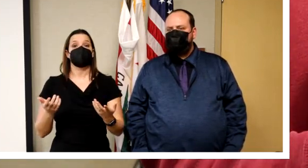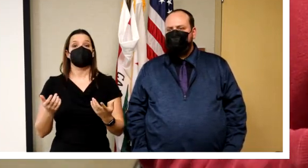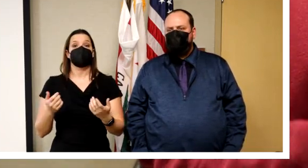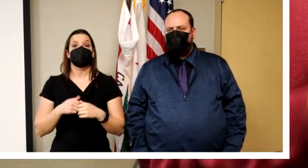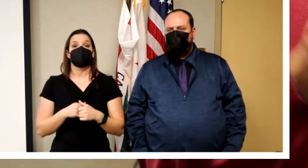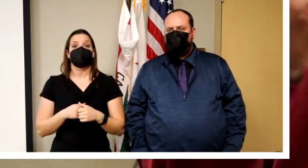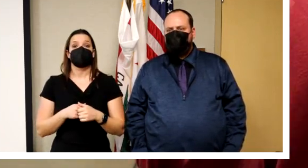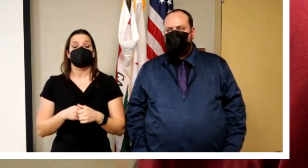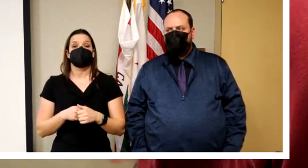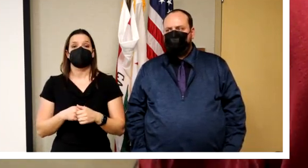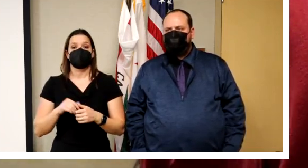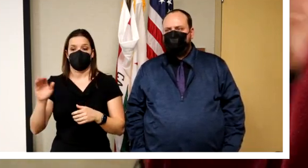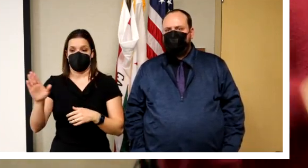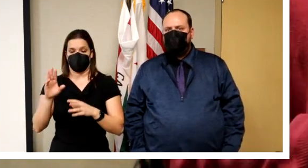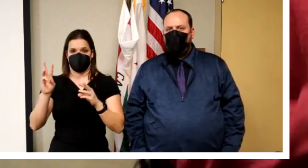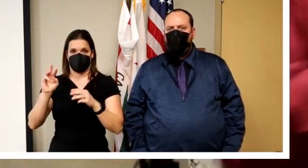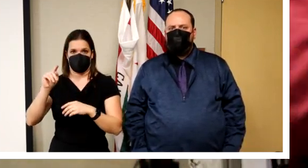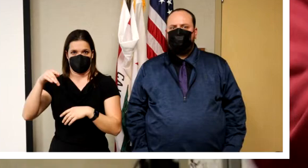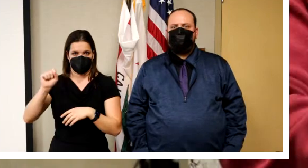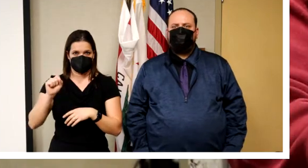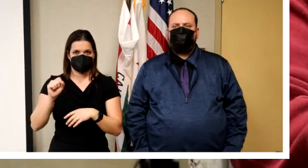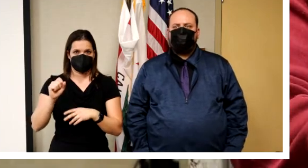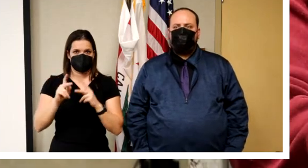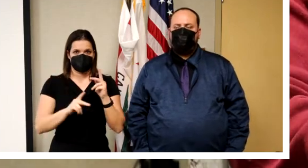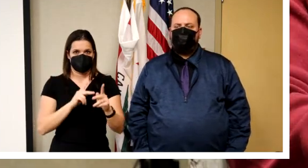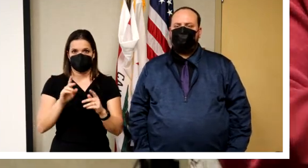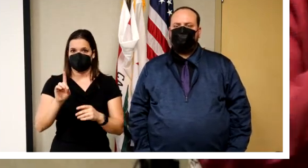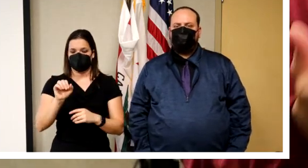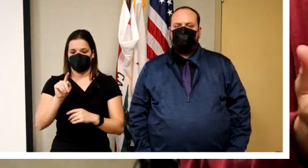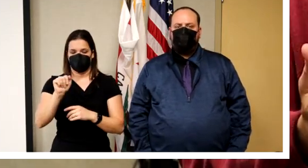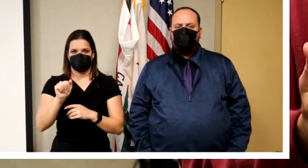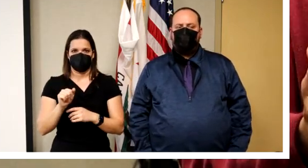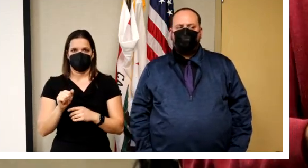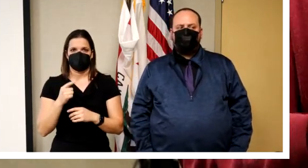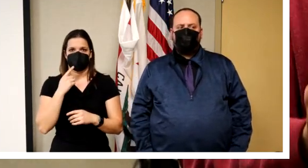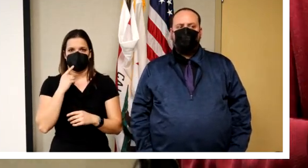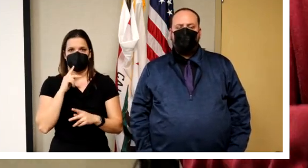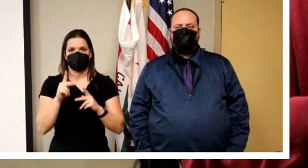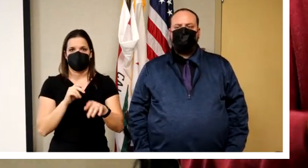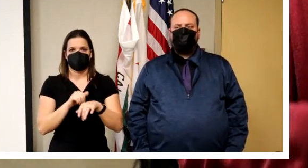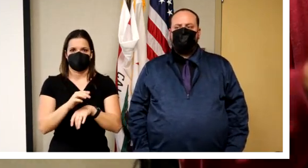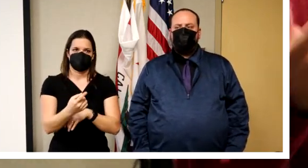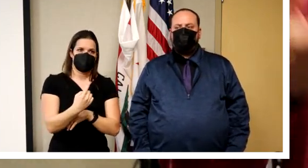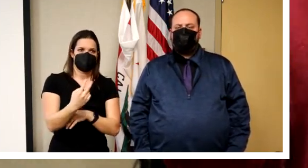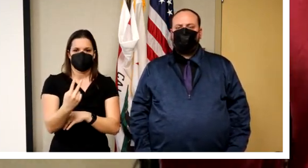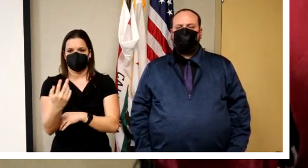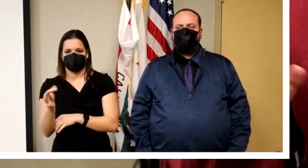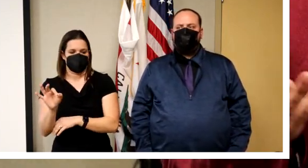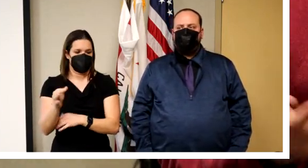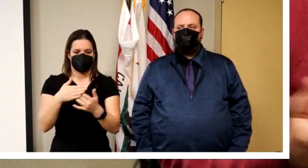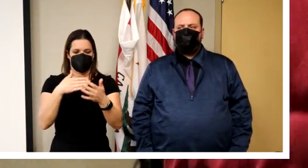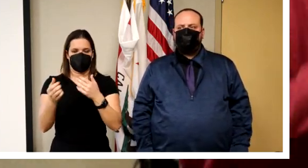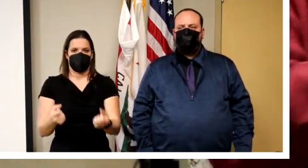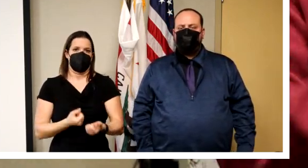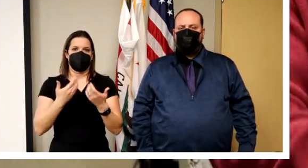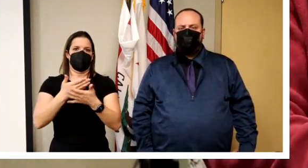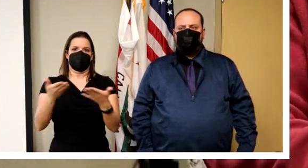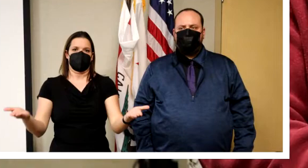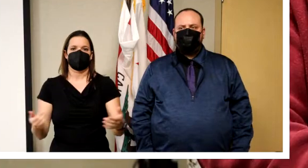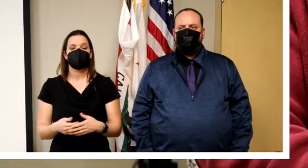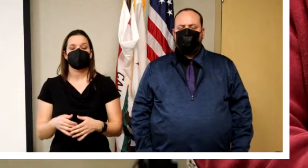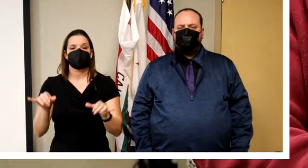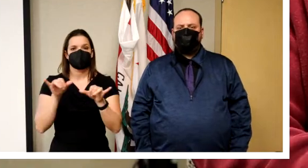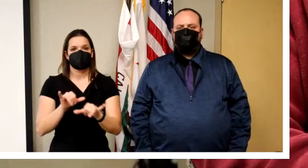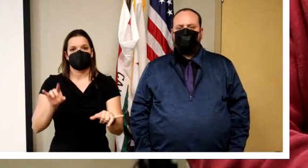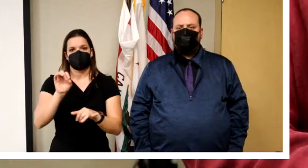for their maps as the public, exact same data. We just call it public submission 1 or 2 or 9 or how many ever we get with that